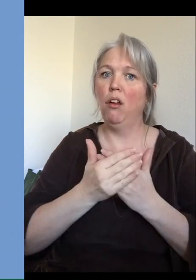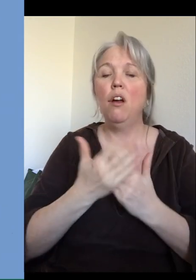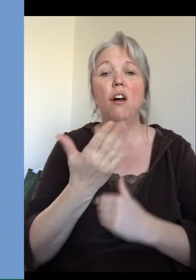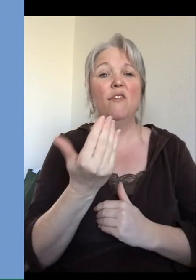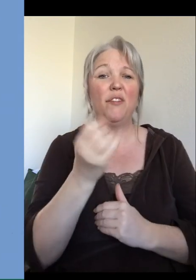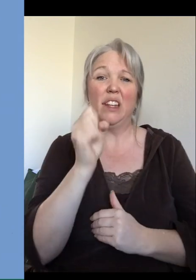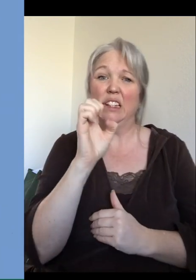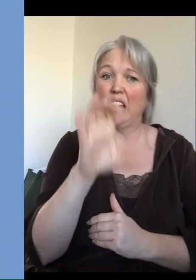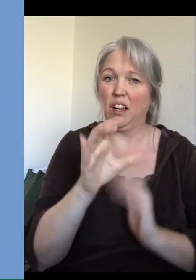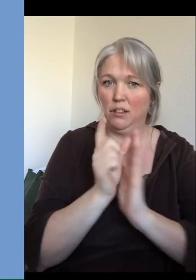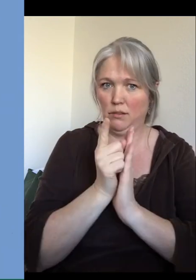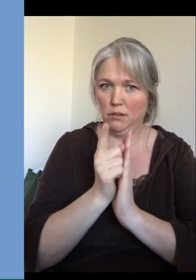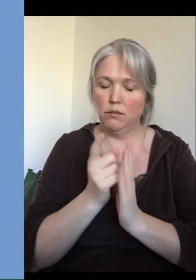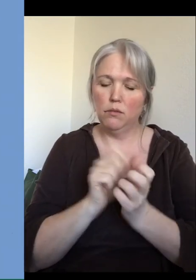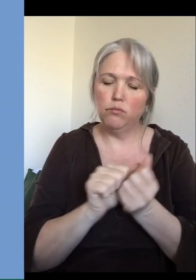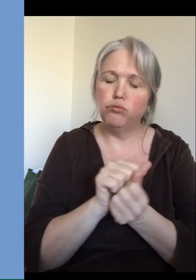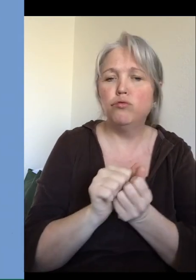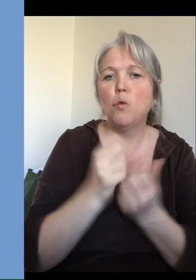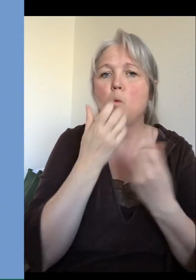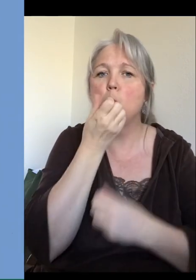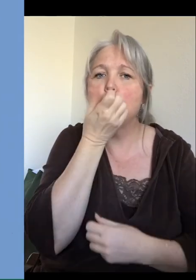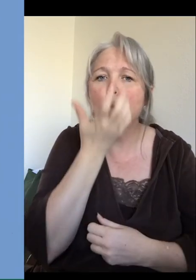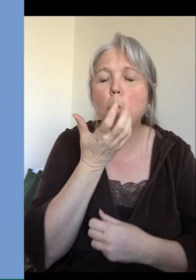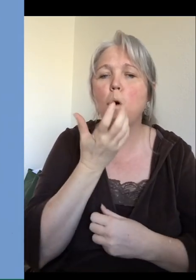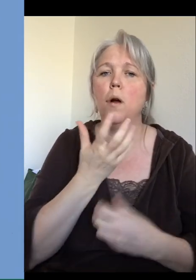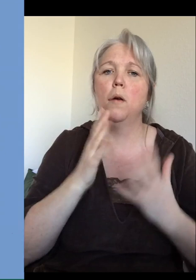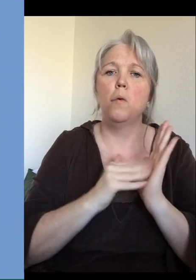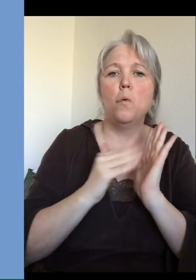with warm, soapy water before you touch something else.